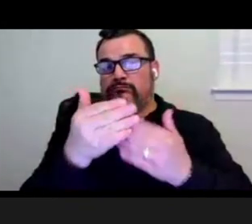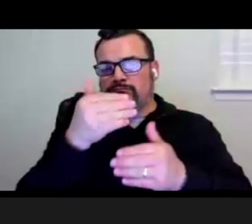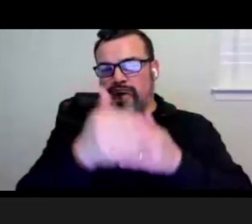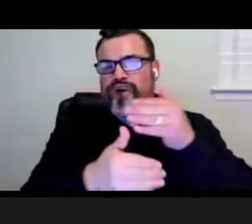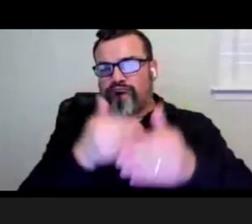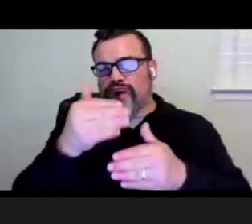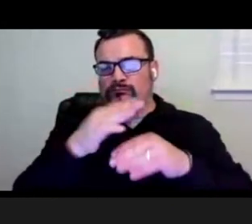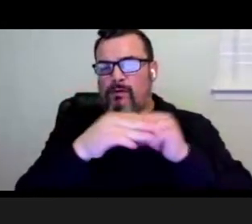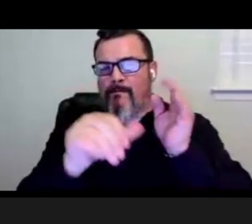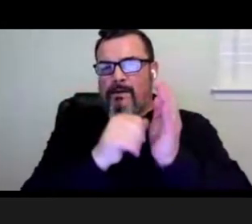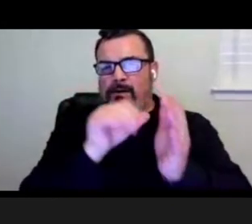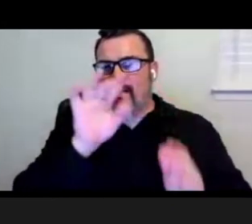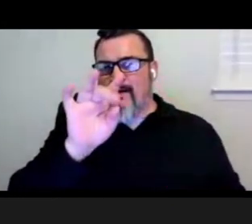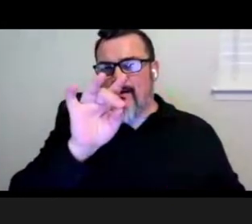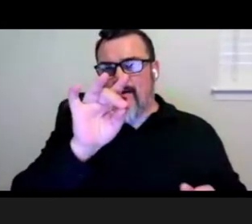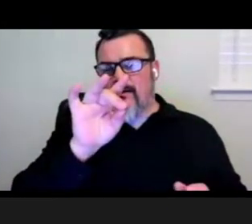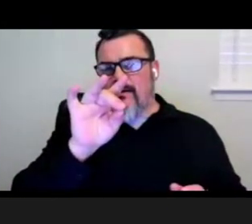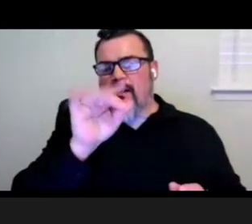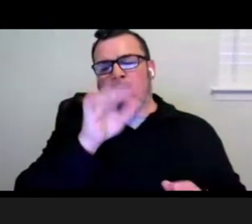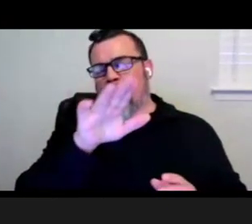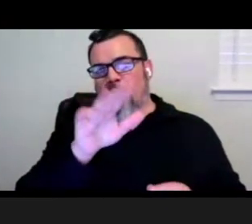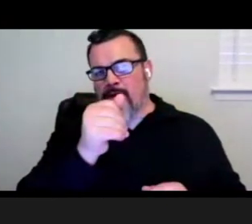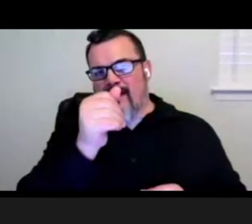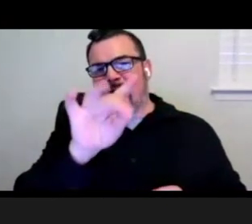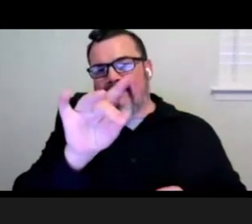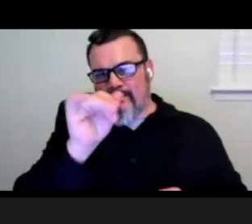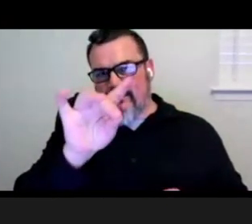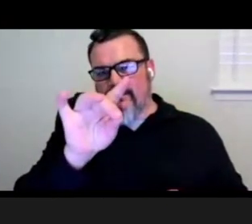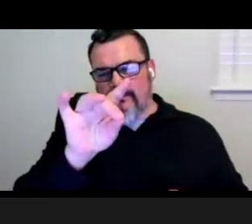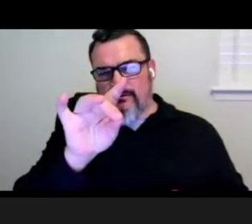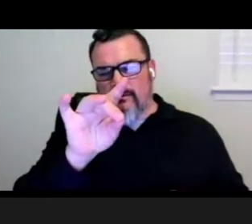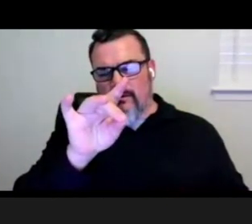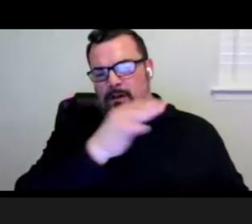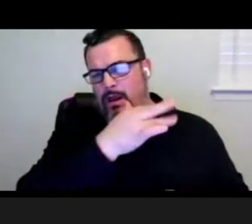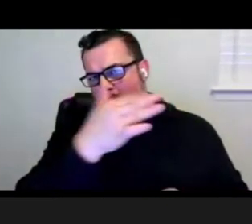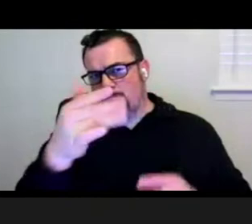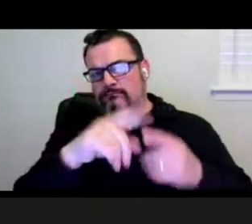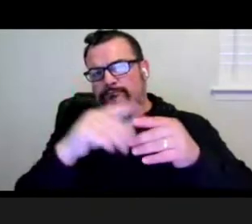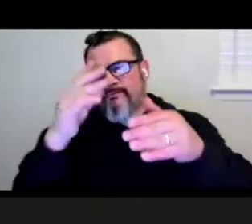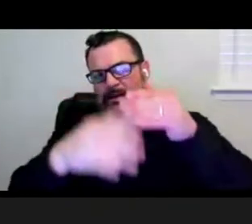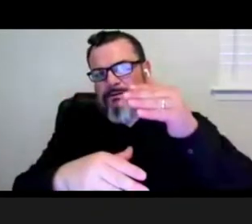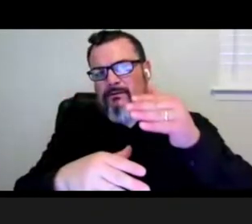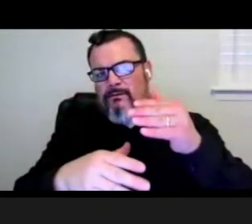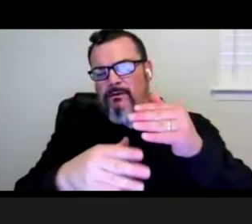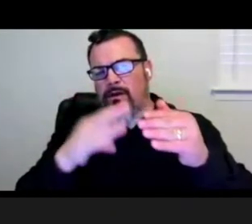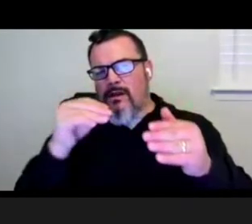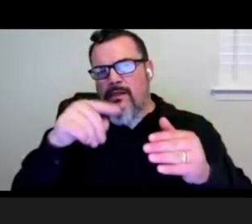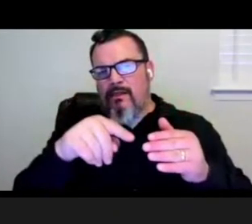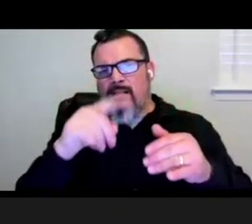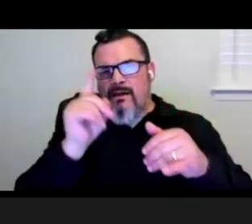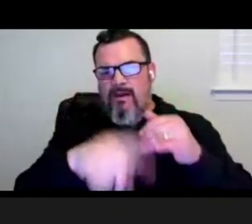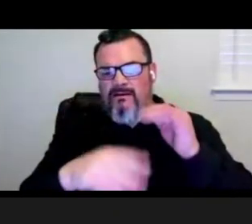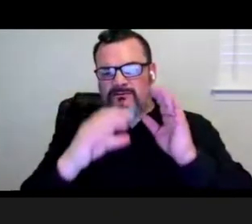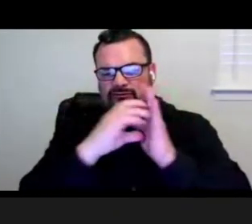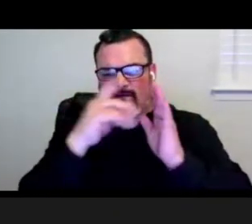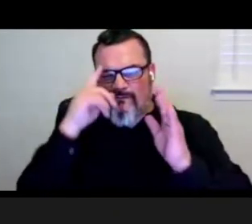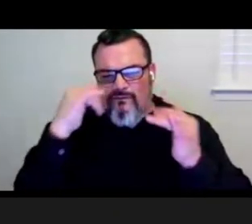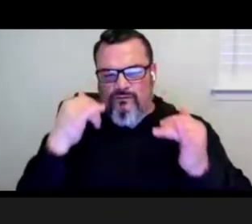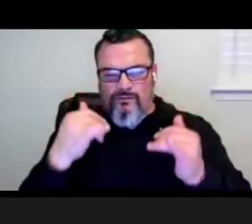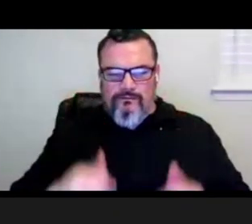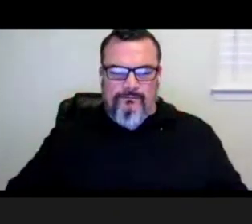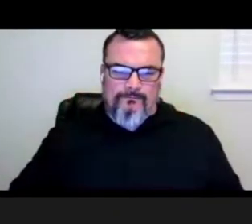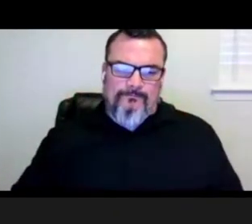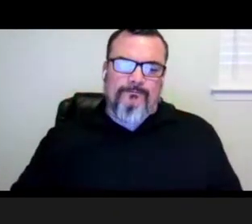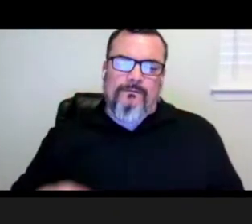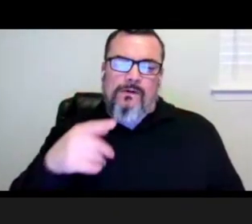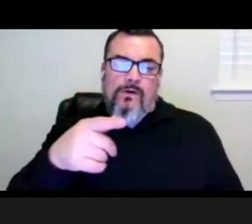They're on start on page 18. It goes to the end. This is our last chunk today. So